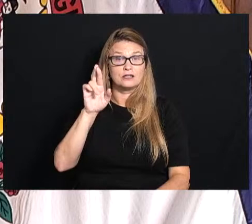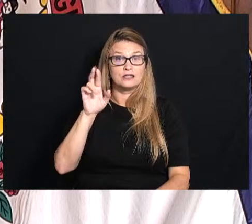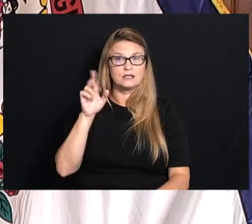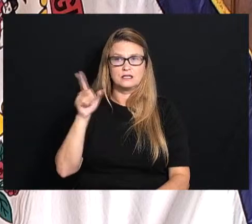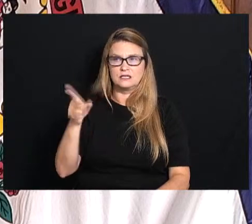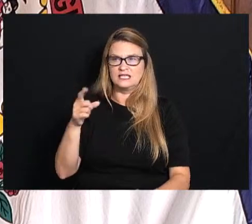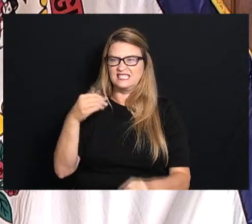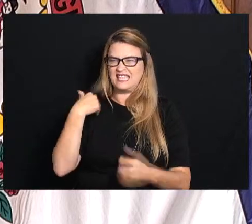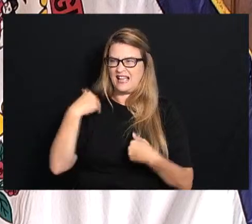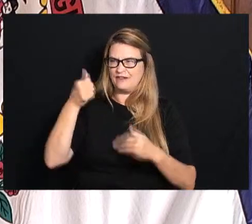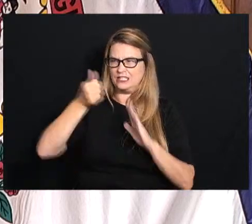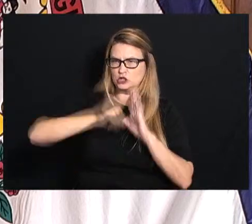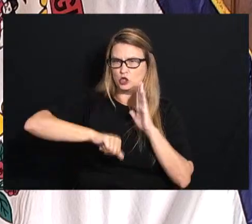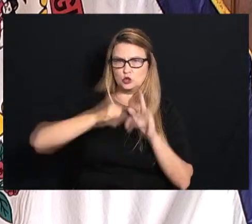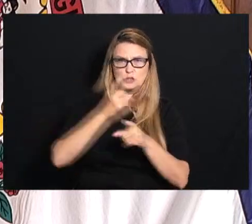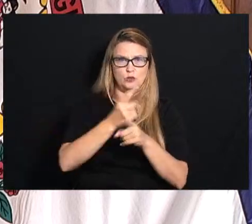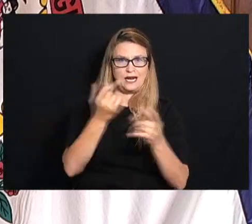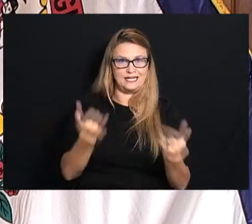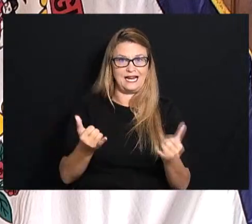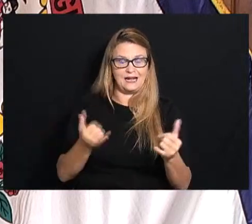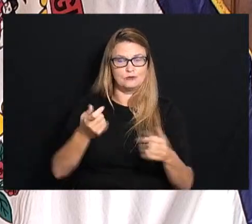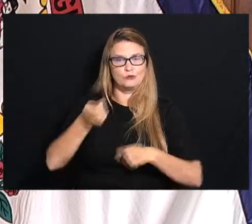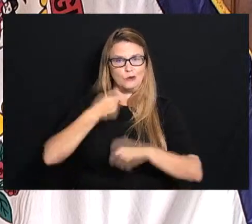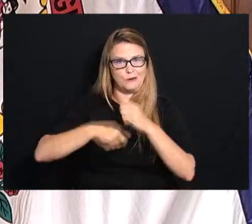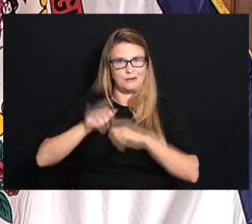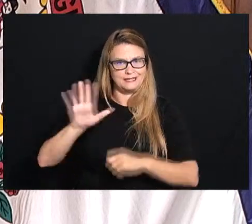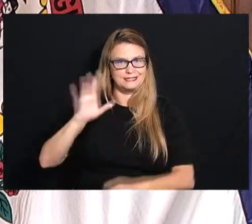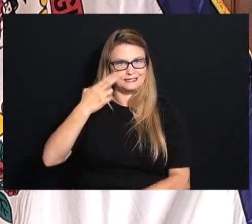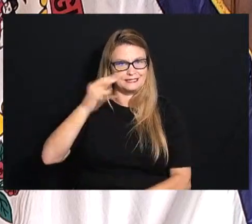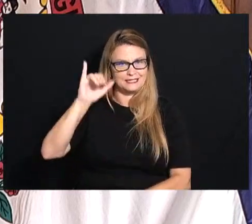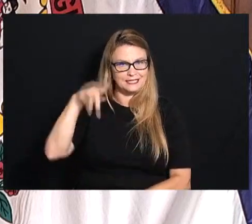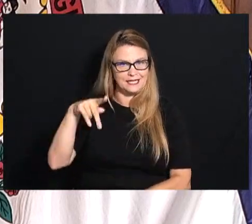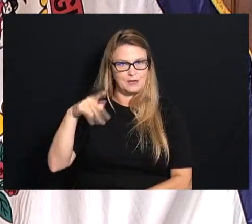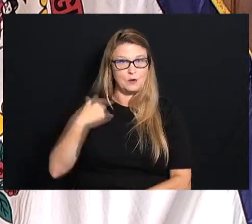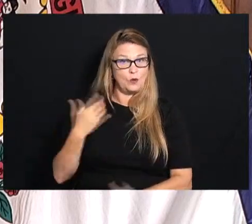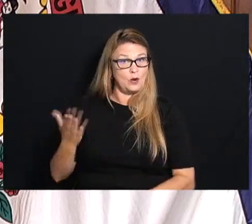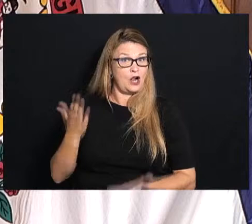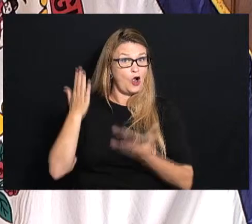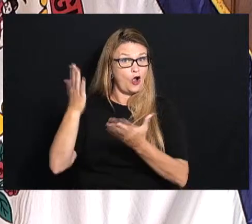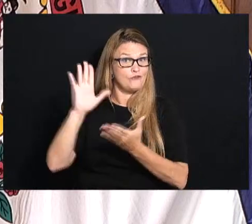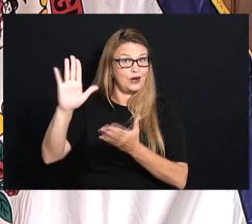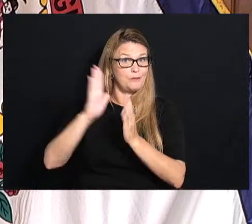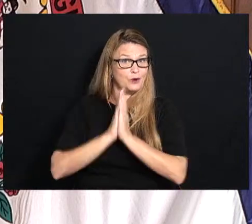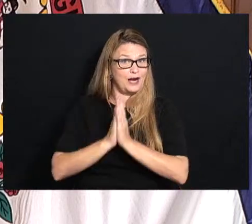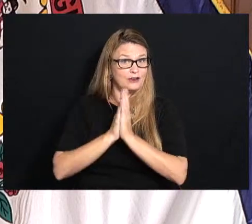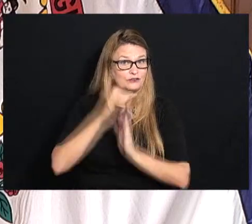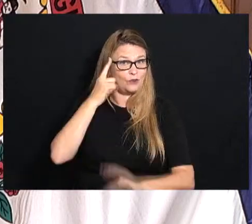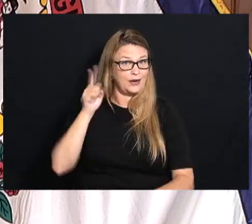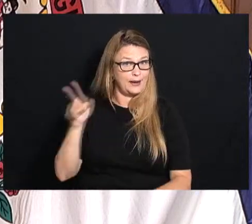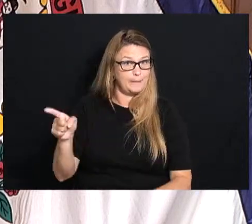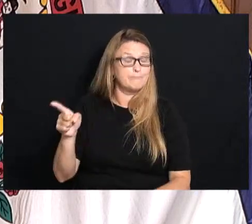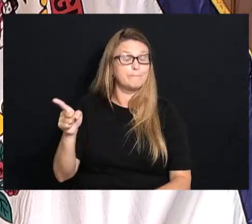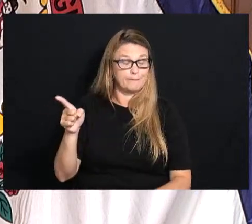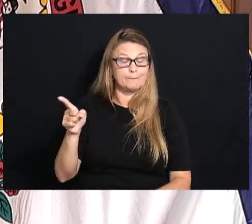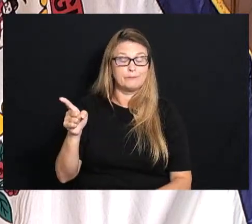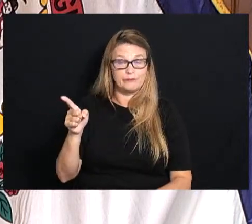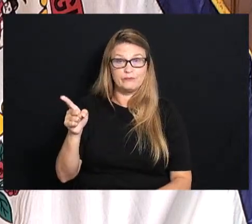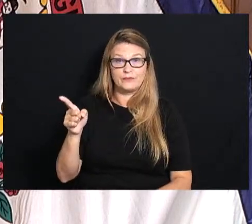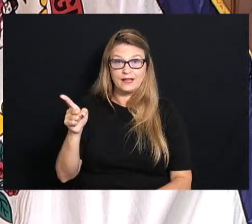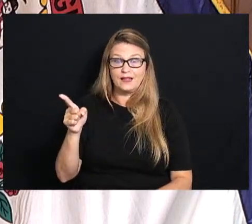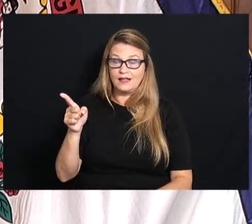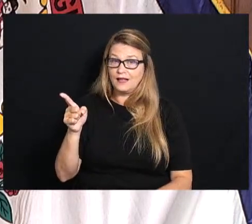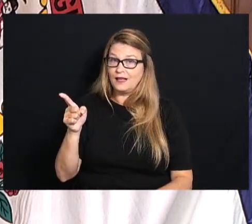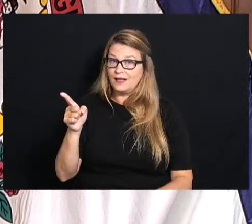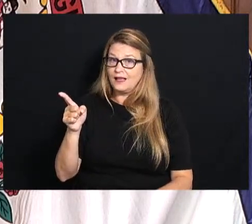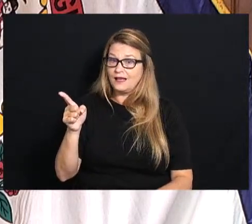or is in surgery right now, having a hip replacement, and we all want to offer up our prayers that everything goes just great there. The